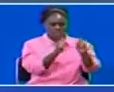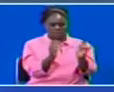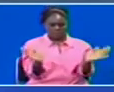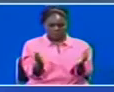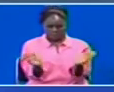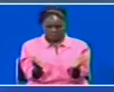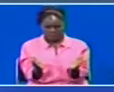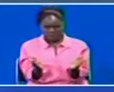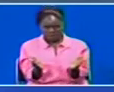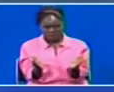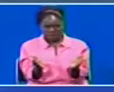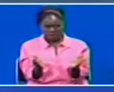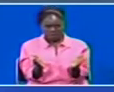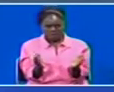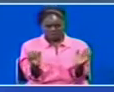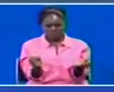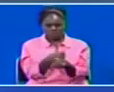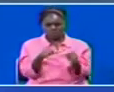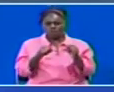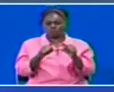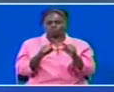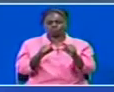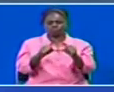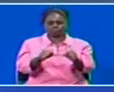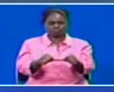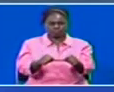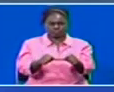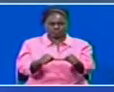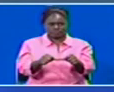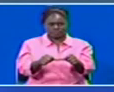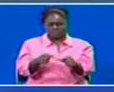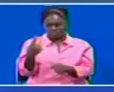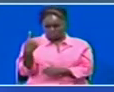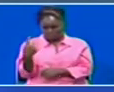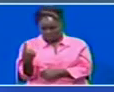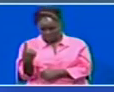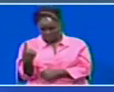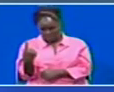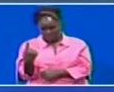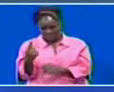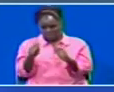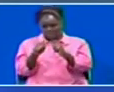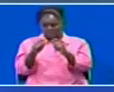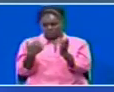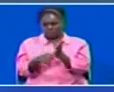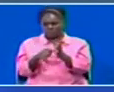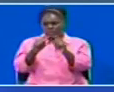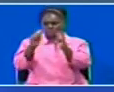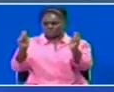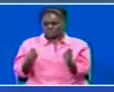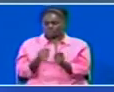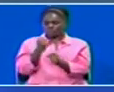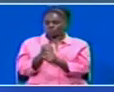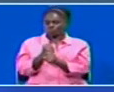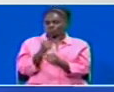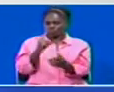mobilization, of course, it's not a sustainable approach to anything, because one of the things that ethnic mobilization